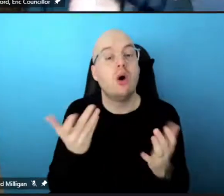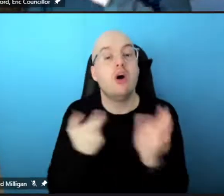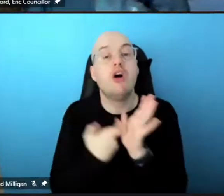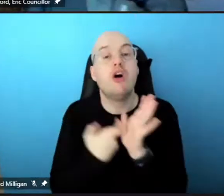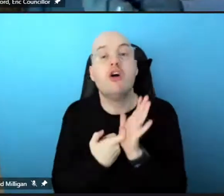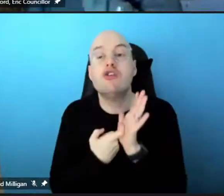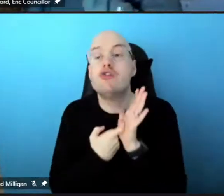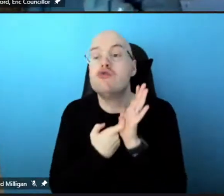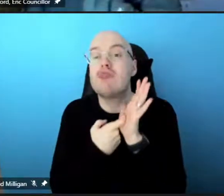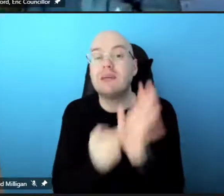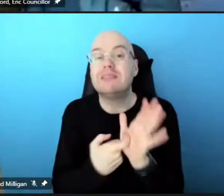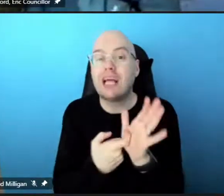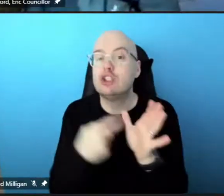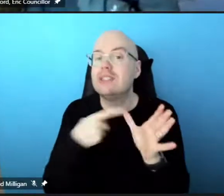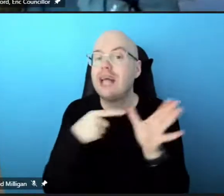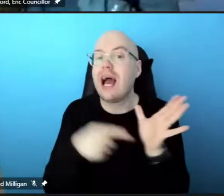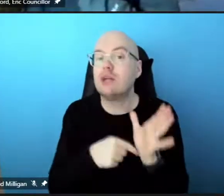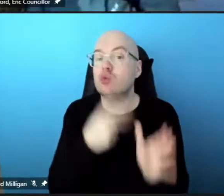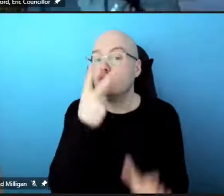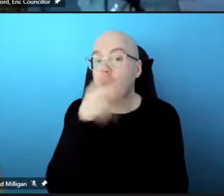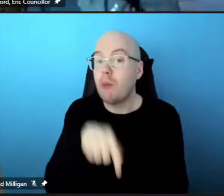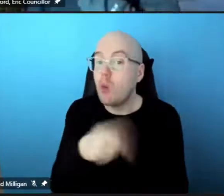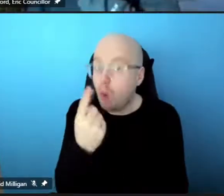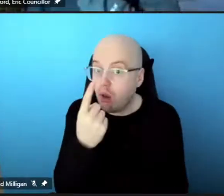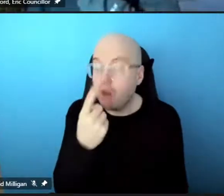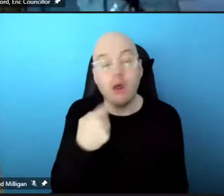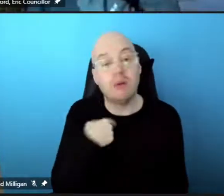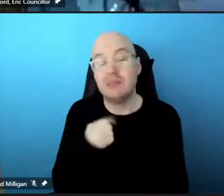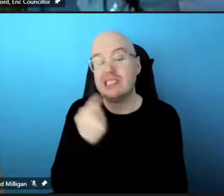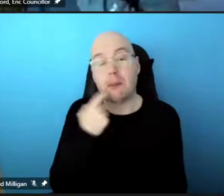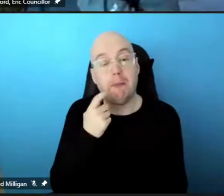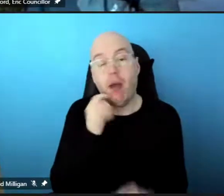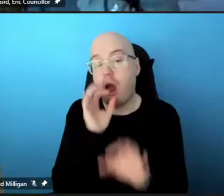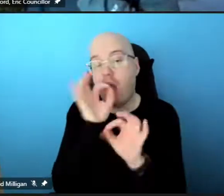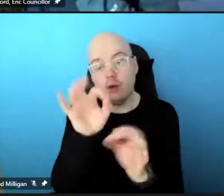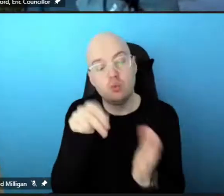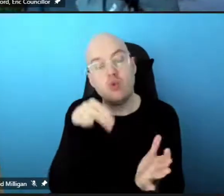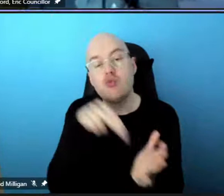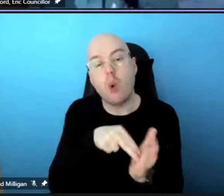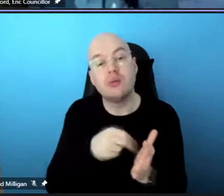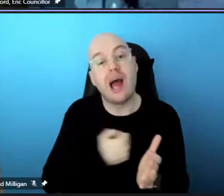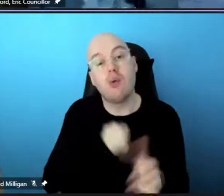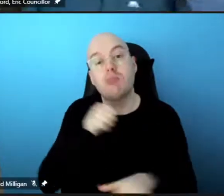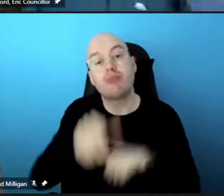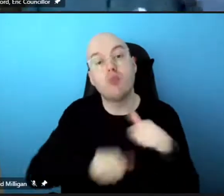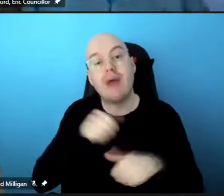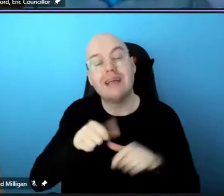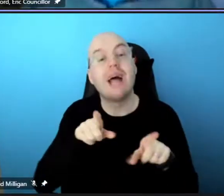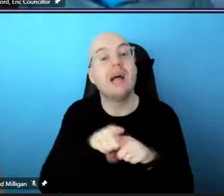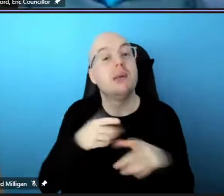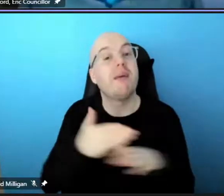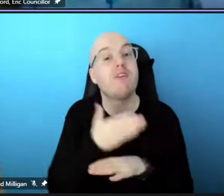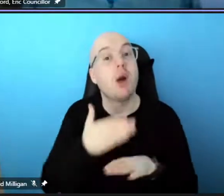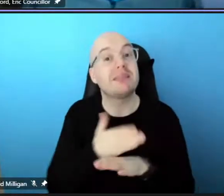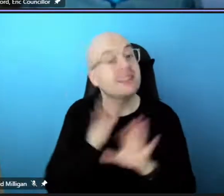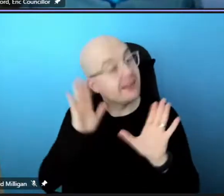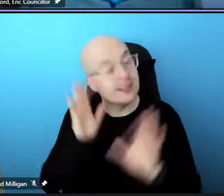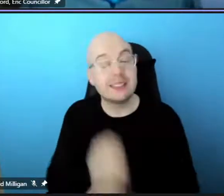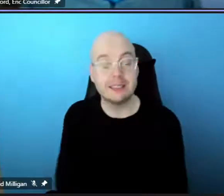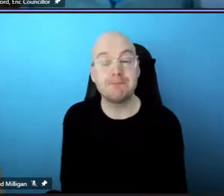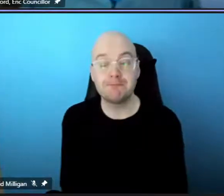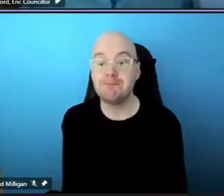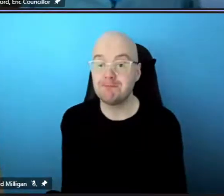2.1, it is simply that you note the progress and performance. Thank you. Thank you, Yvonne.